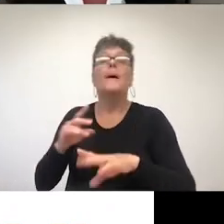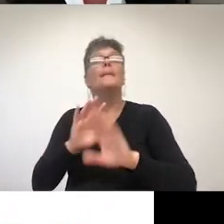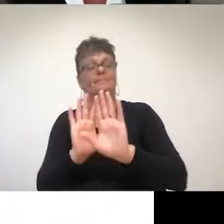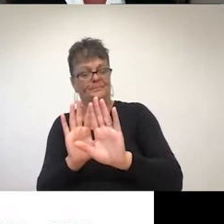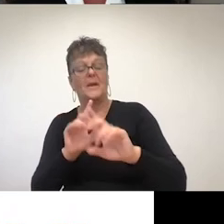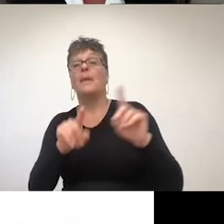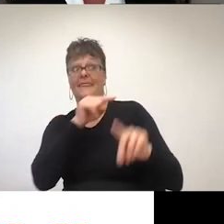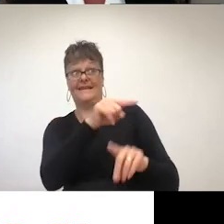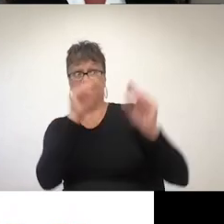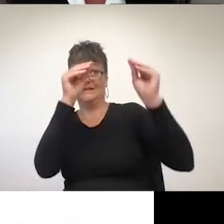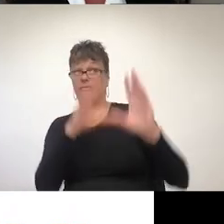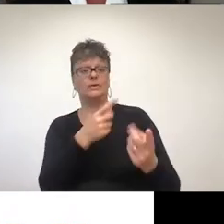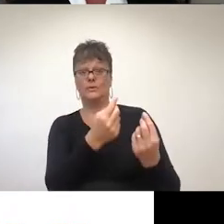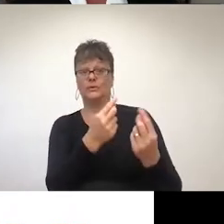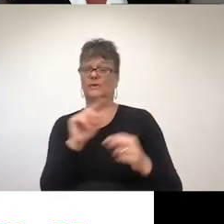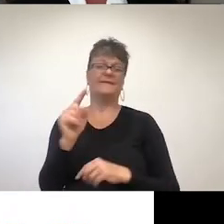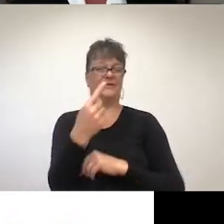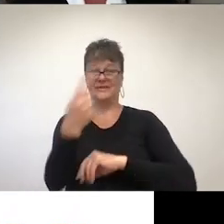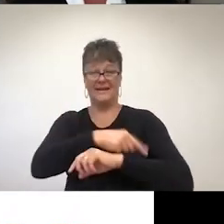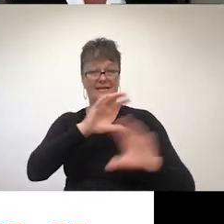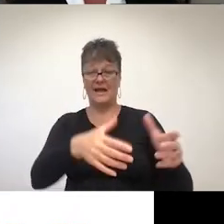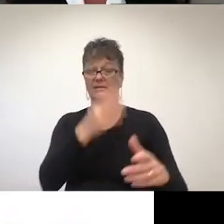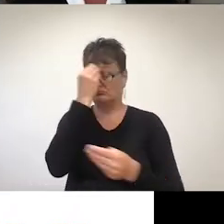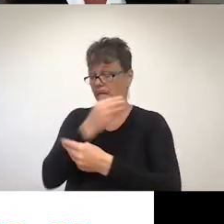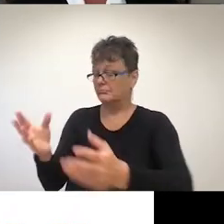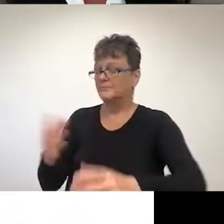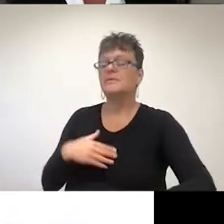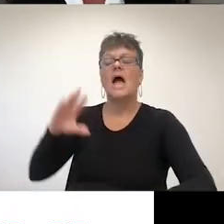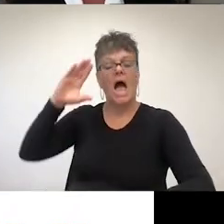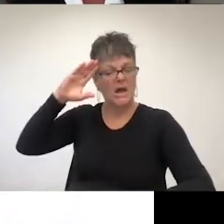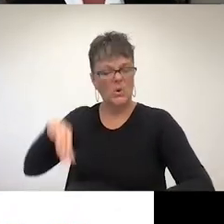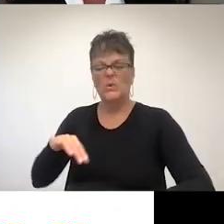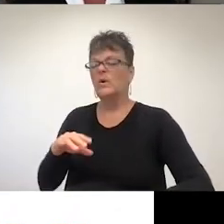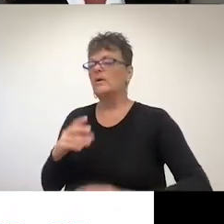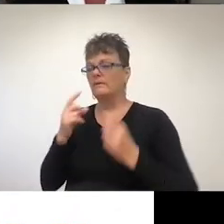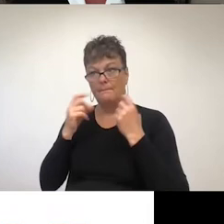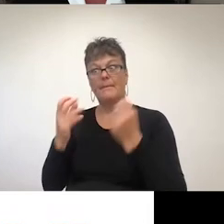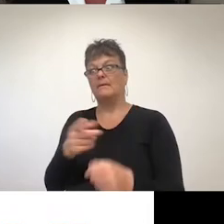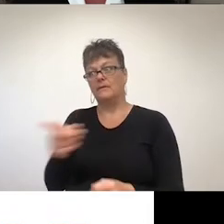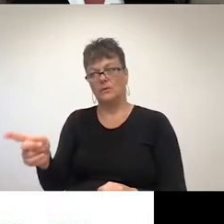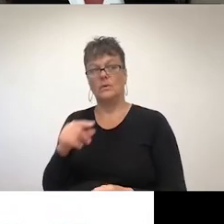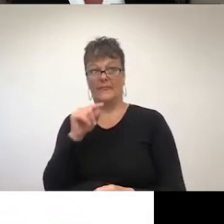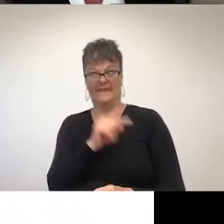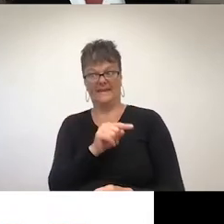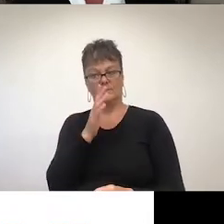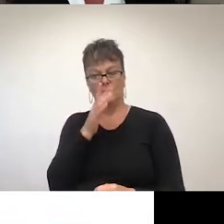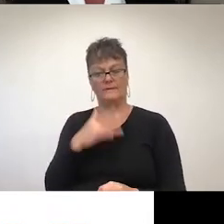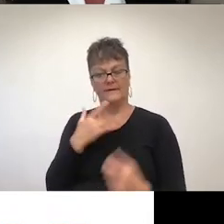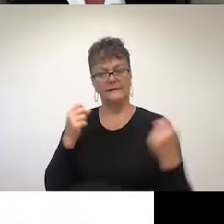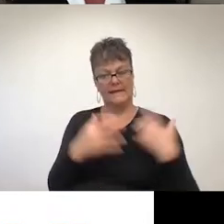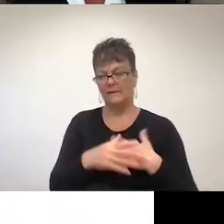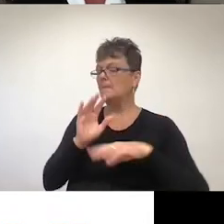instructor did on the very first day. She said, I know that this may feel scary for many of you, but here's what I recommend.